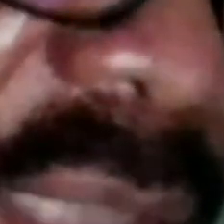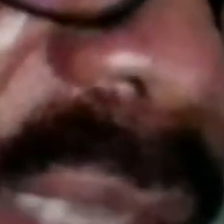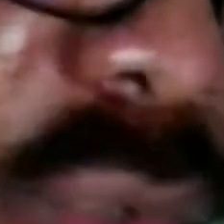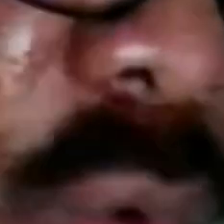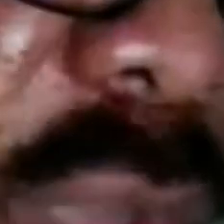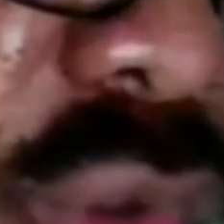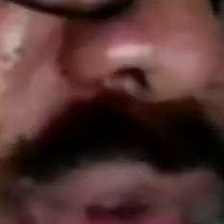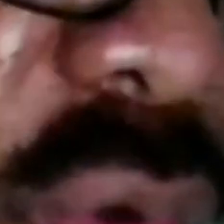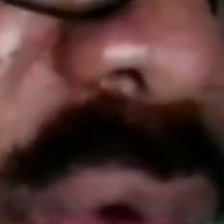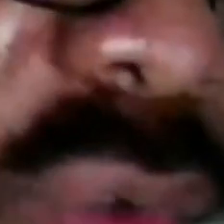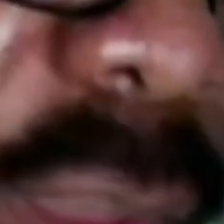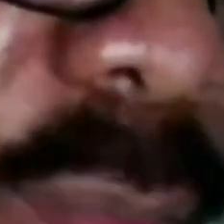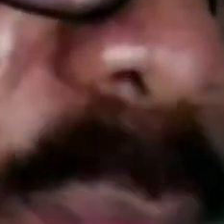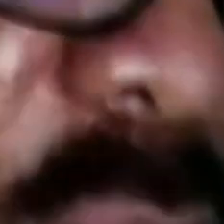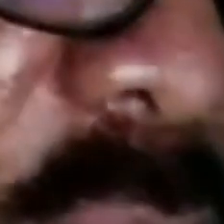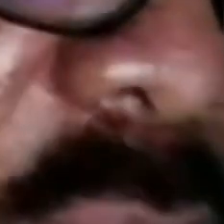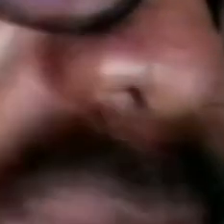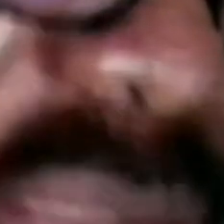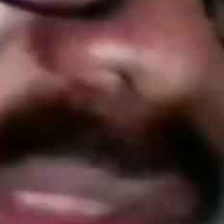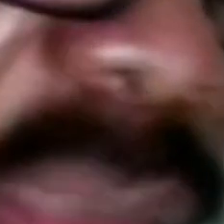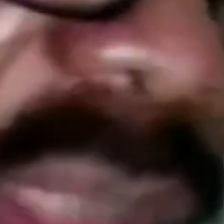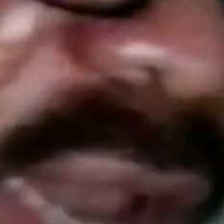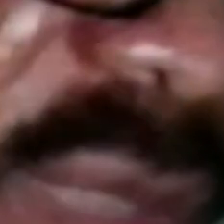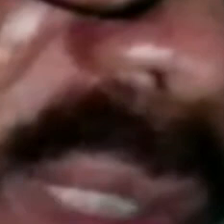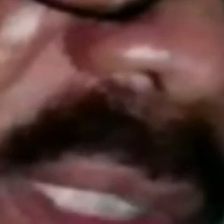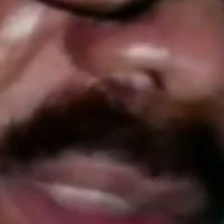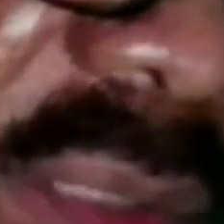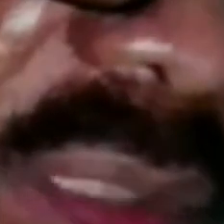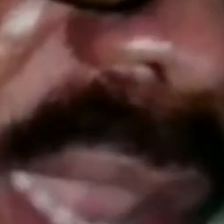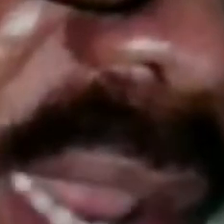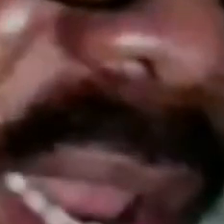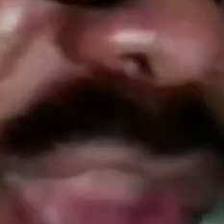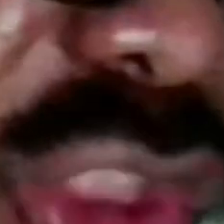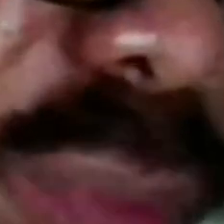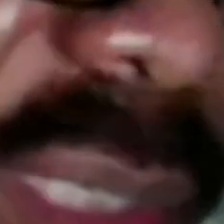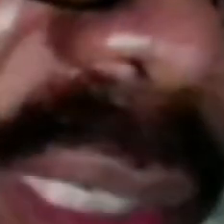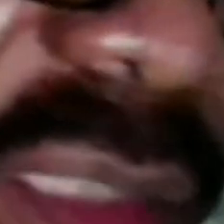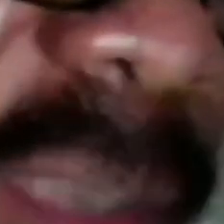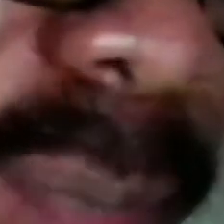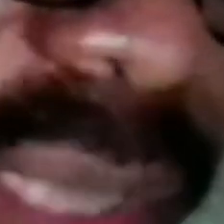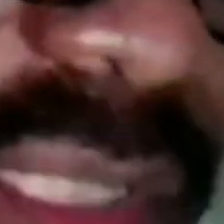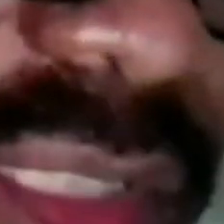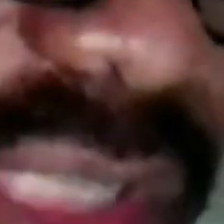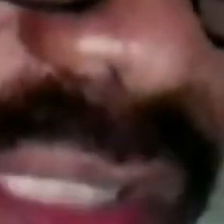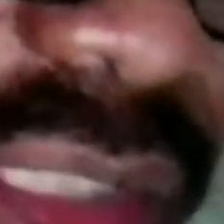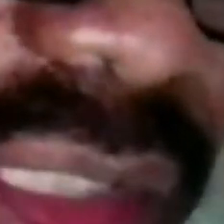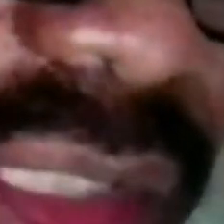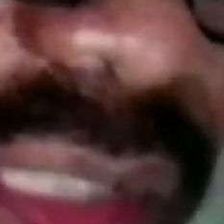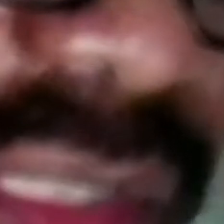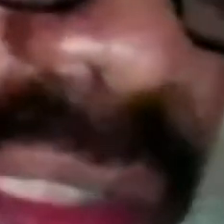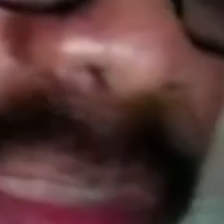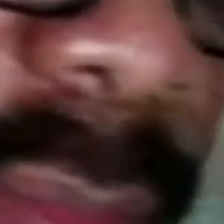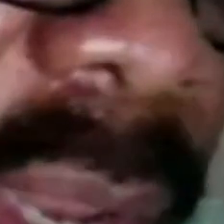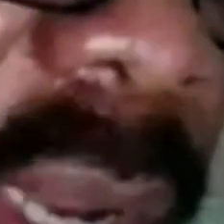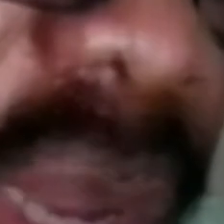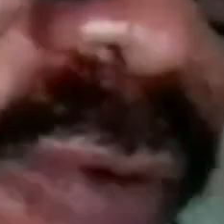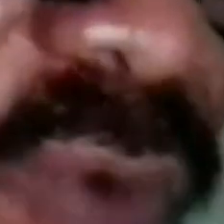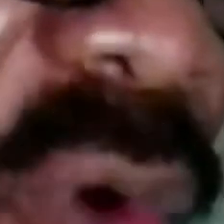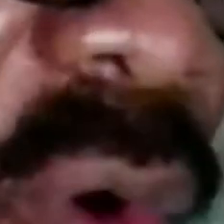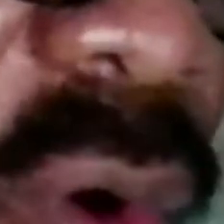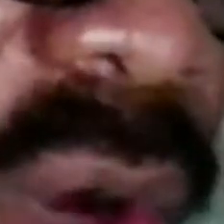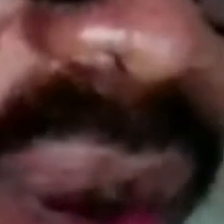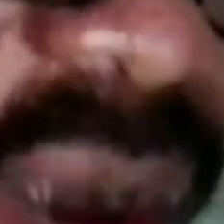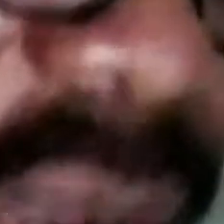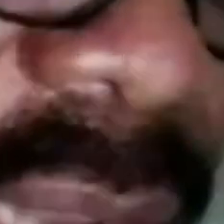rural areas to ensure that more South Africans experience a better justice